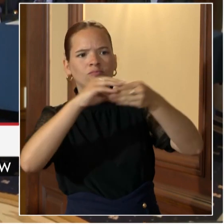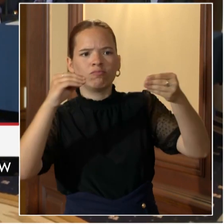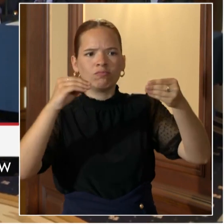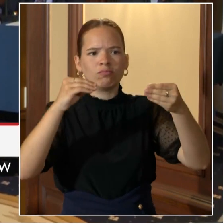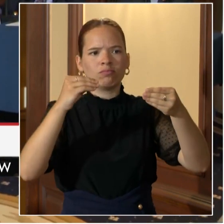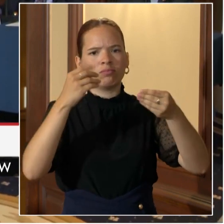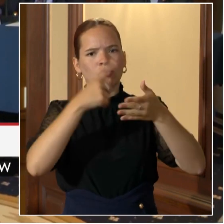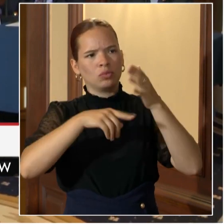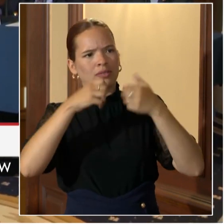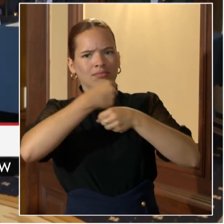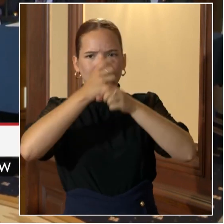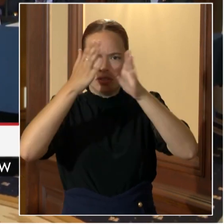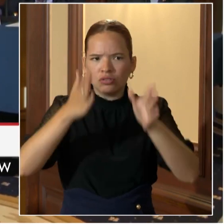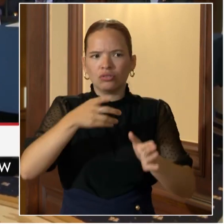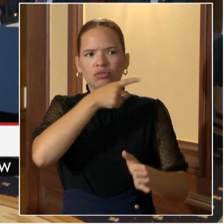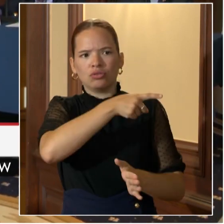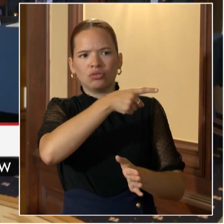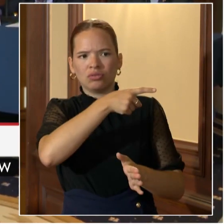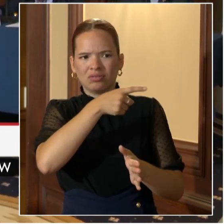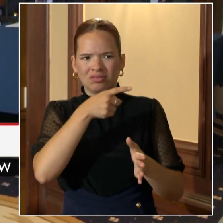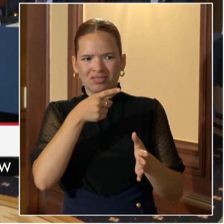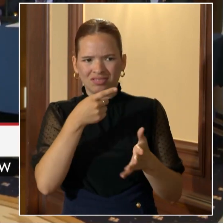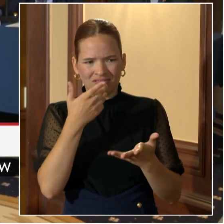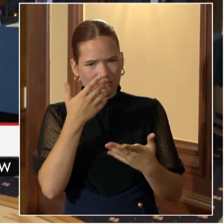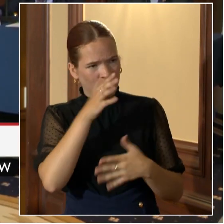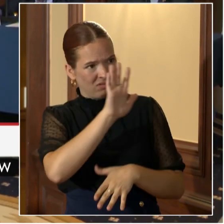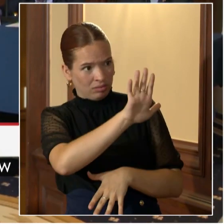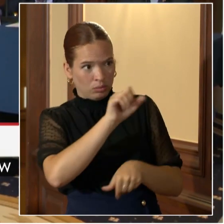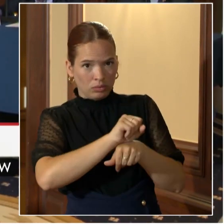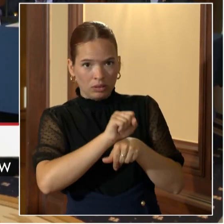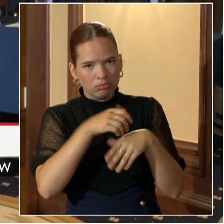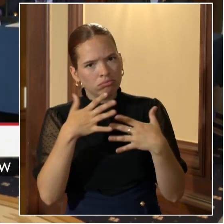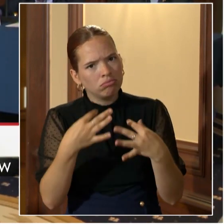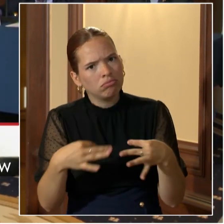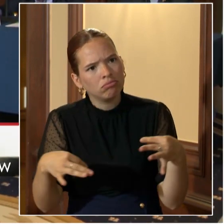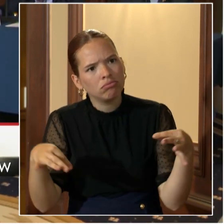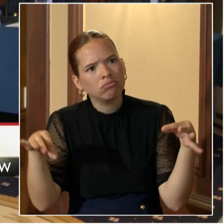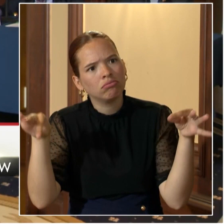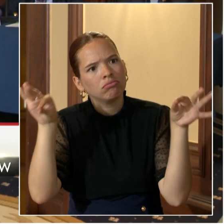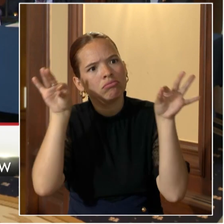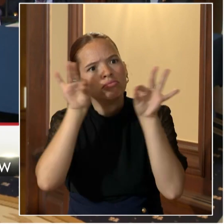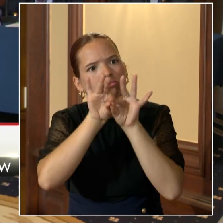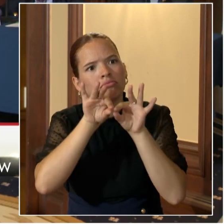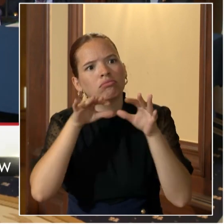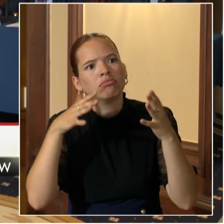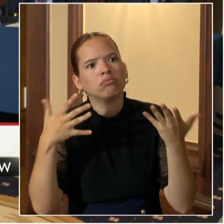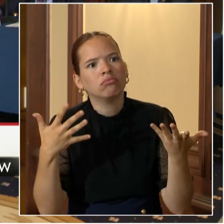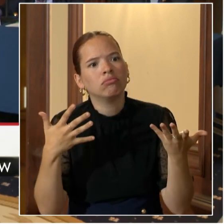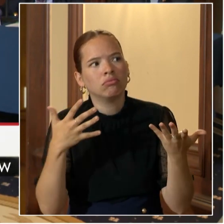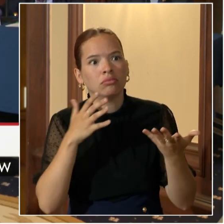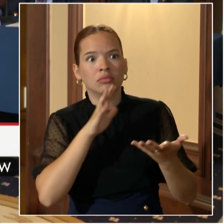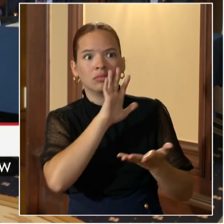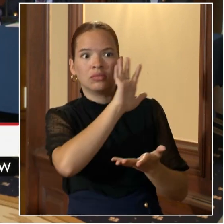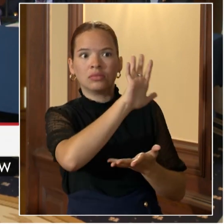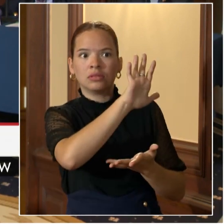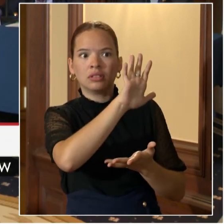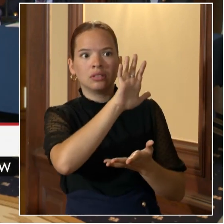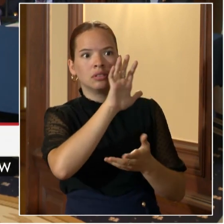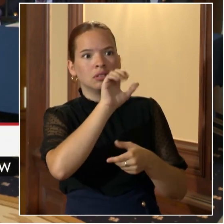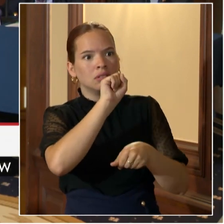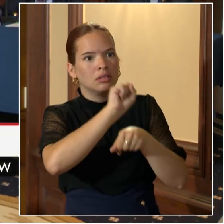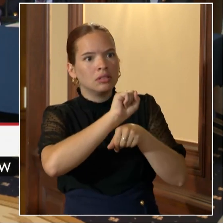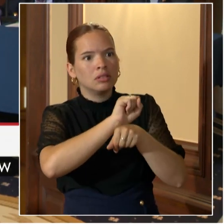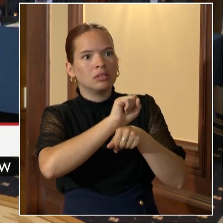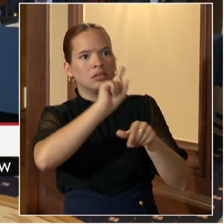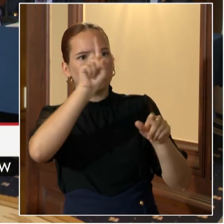important work. Those type of programs are not specific to an individual member. One of the